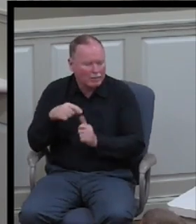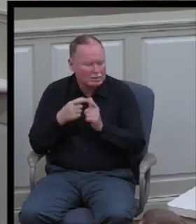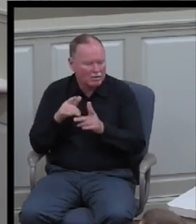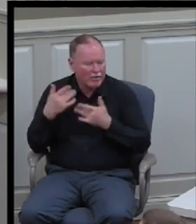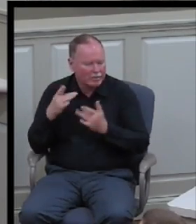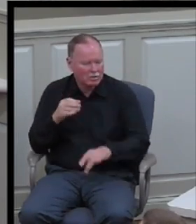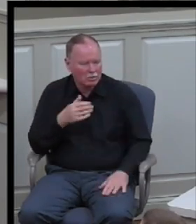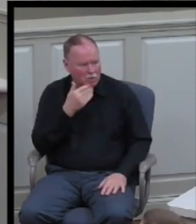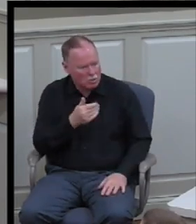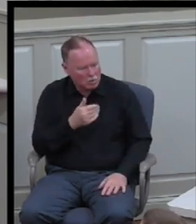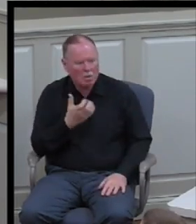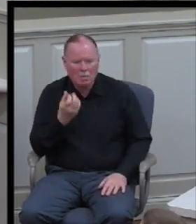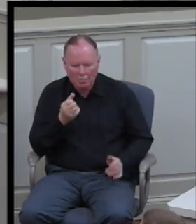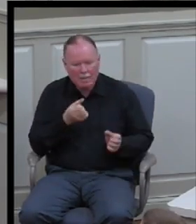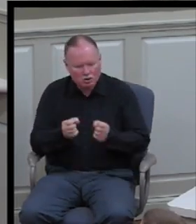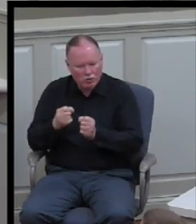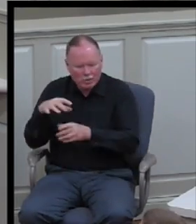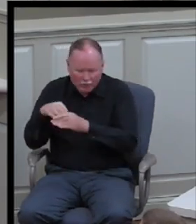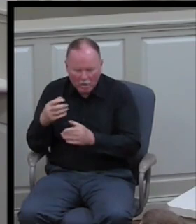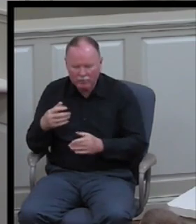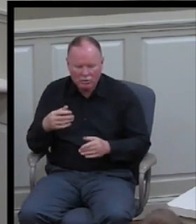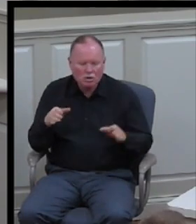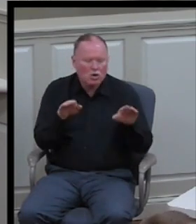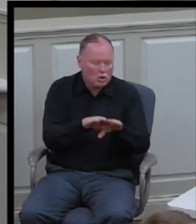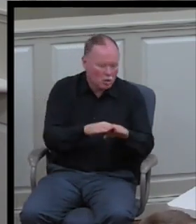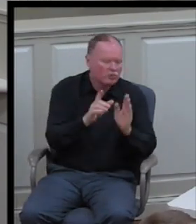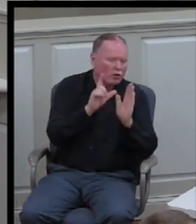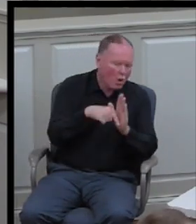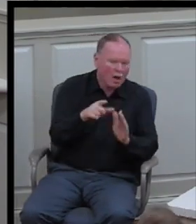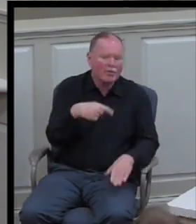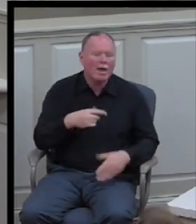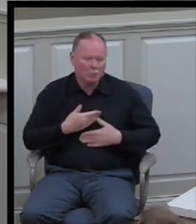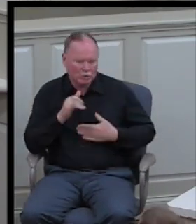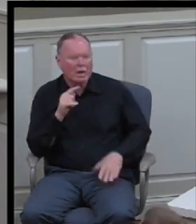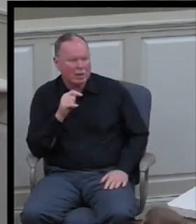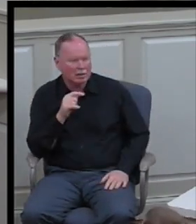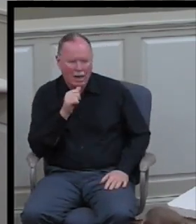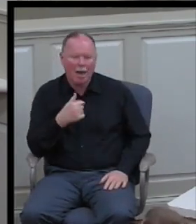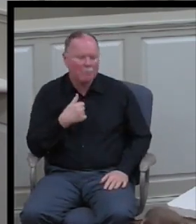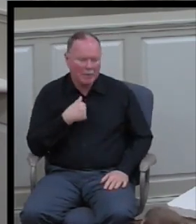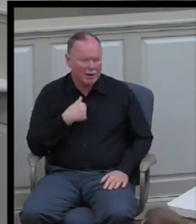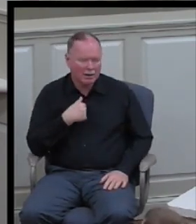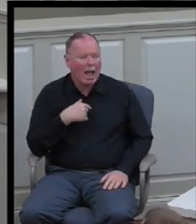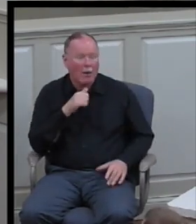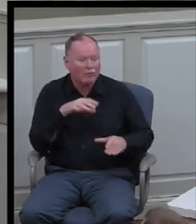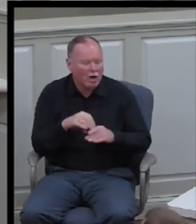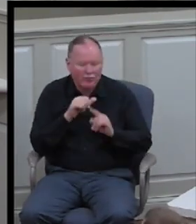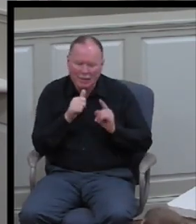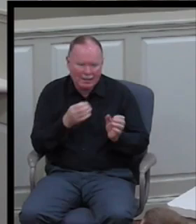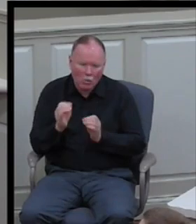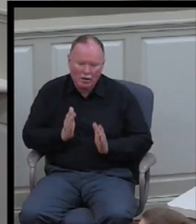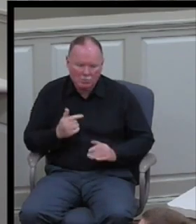well done, and it covered a lot of streets and shut them down for quite a while, and they appreciate it, not we. I was involved, but I didn't organize